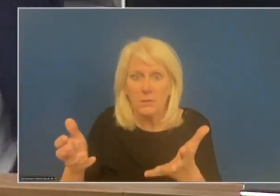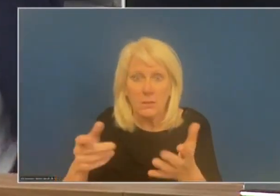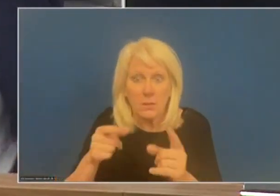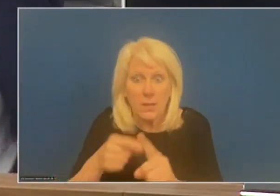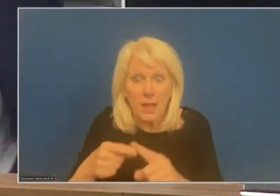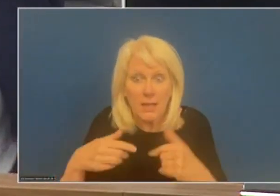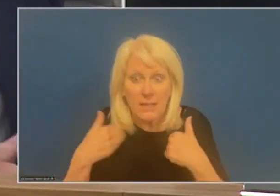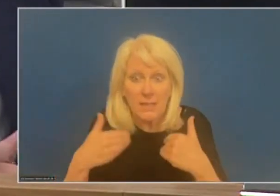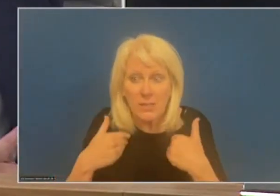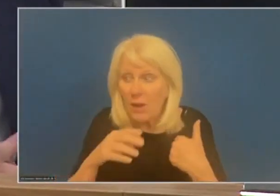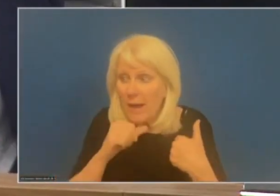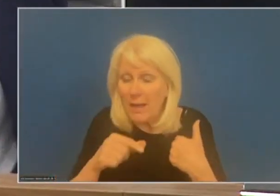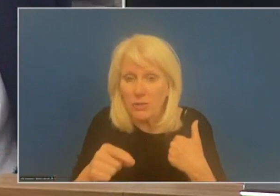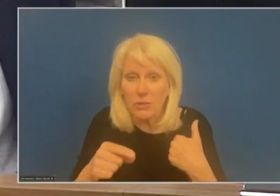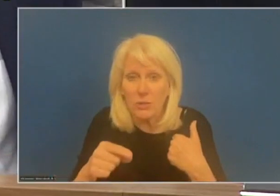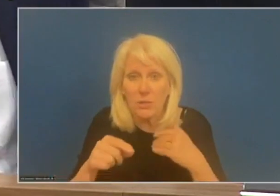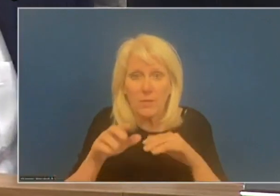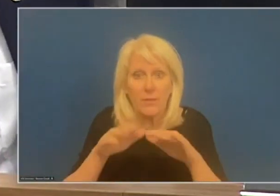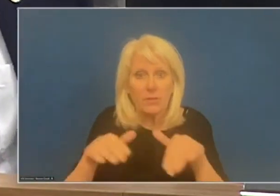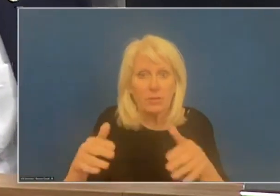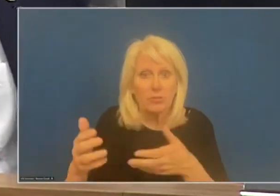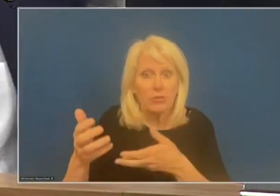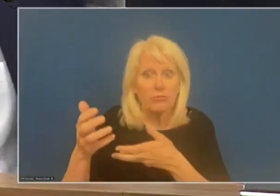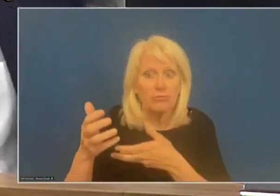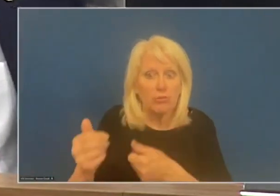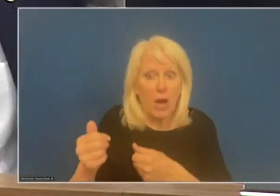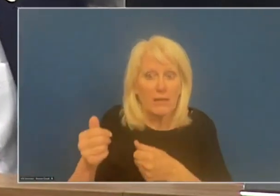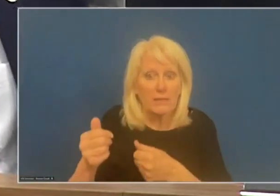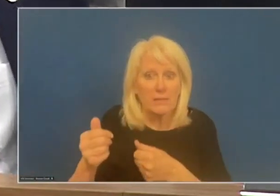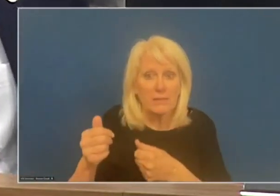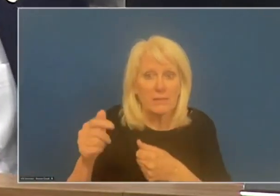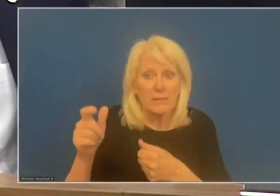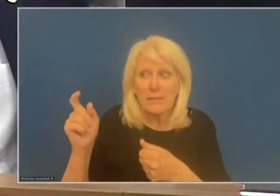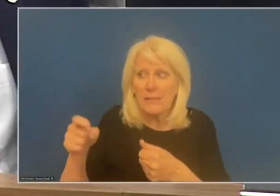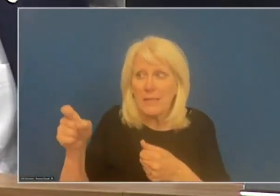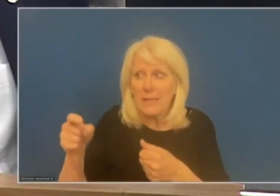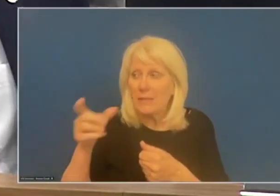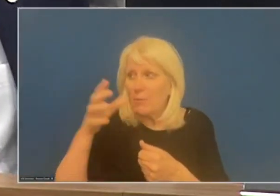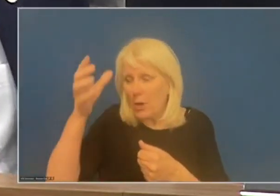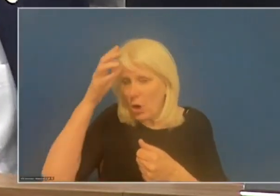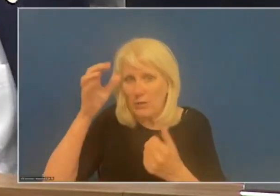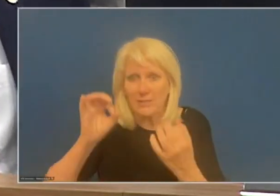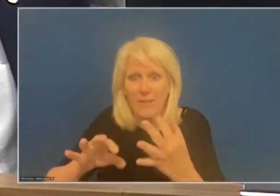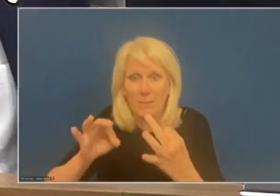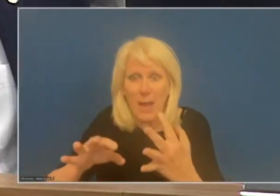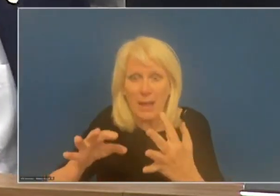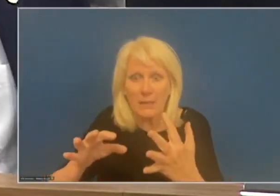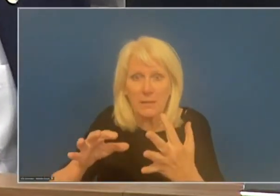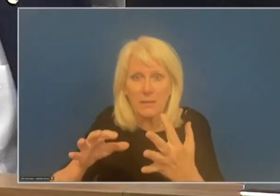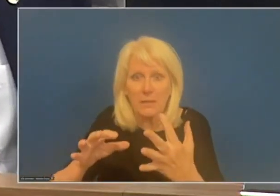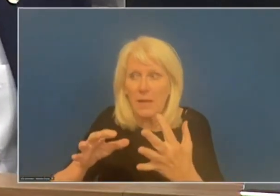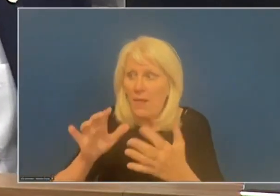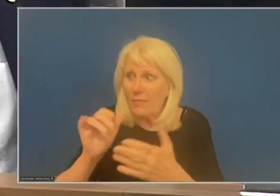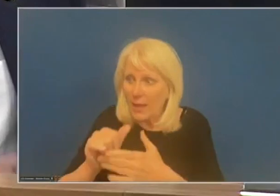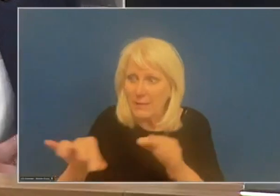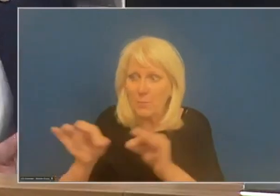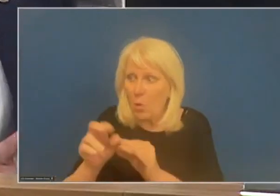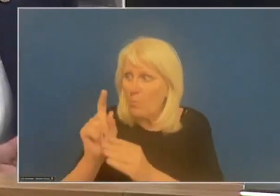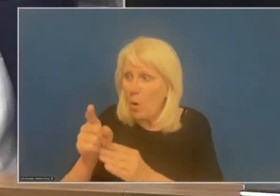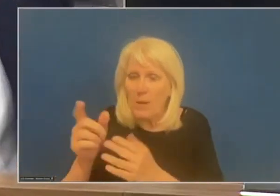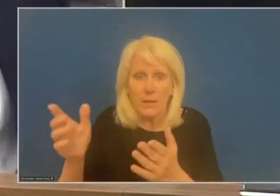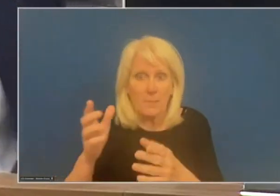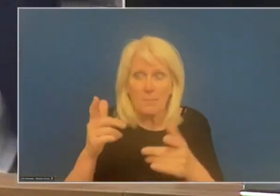age, these children trust and need sometimes parental input at the most at these very important times. This is a big